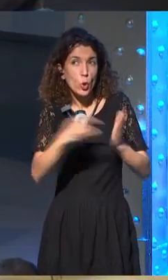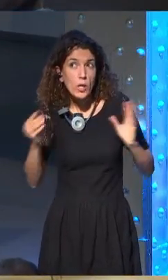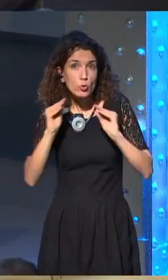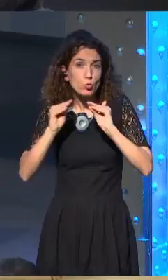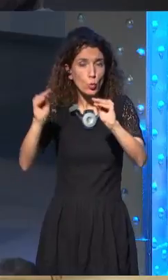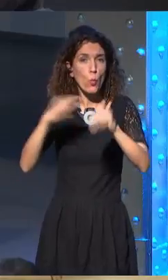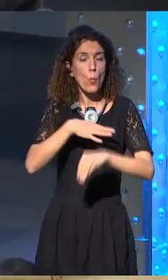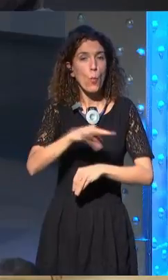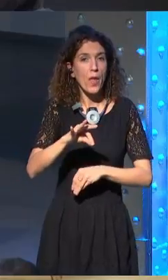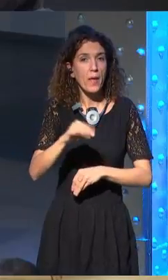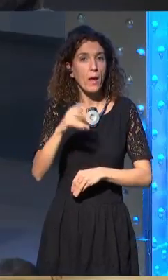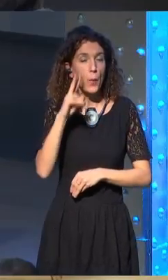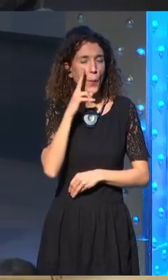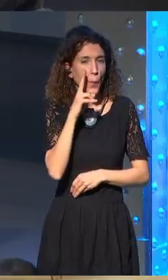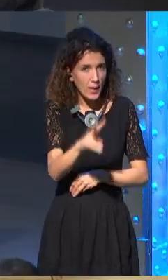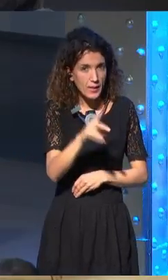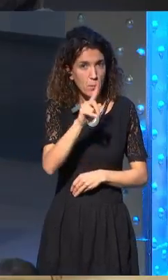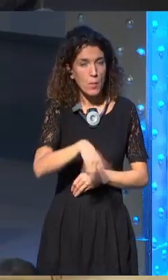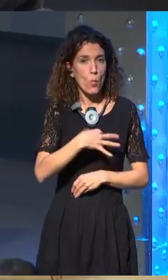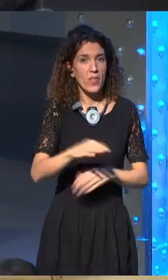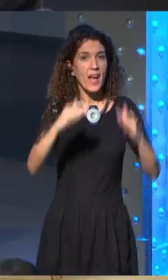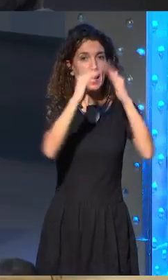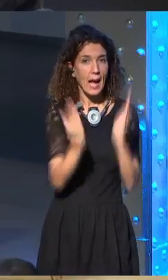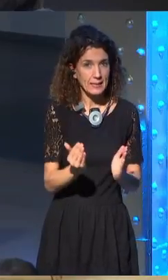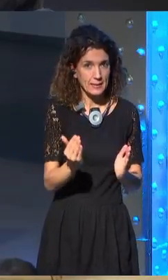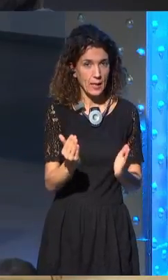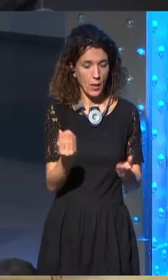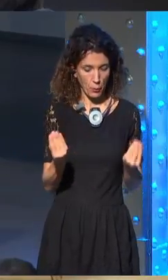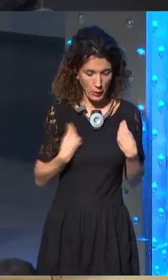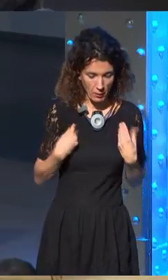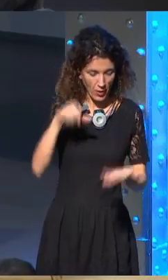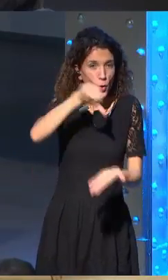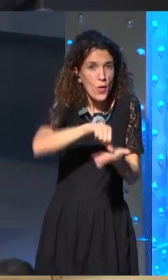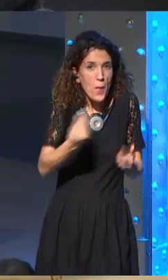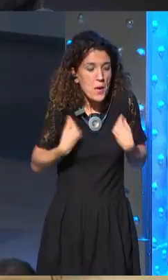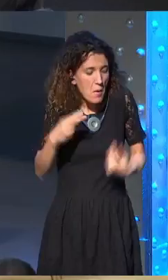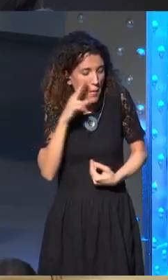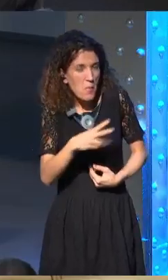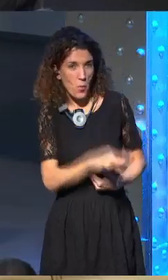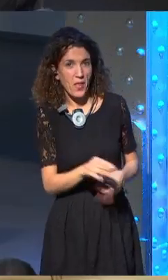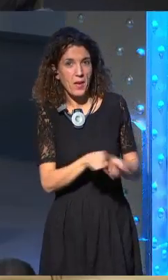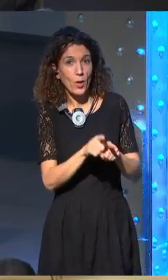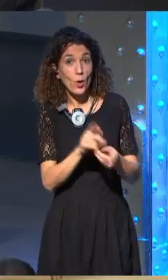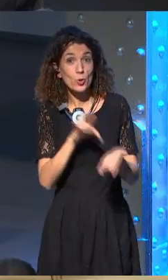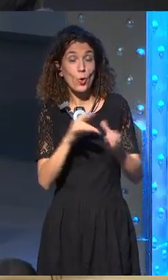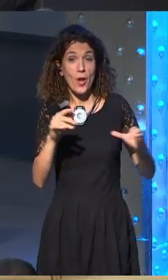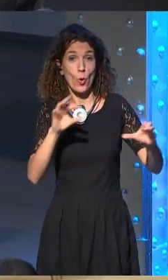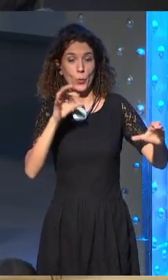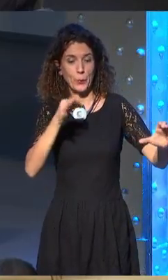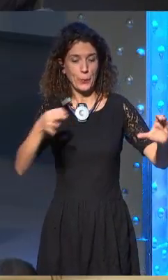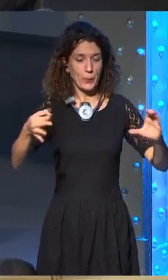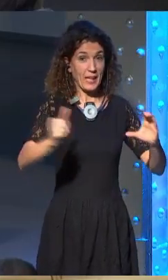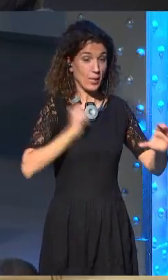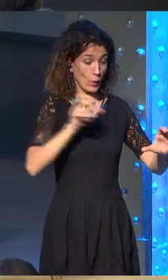or some technology, is it possible to appreciate even your house, the town you live in, to identify, well,